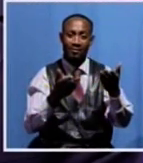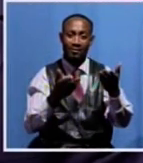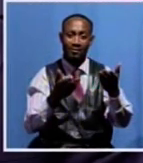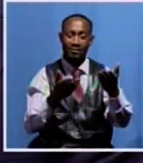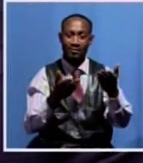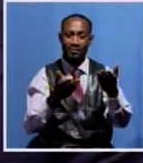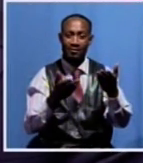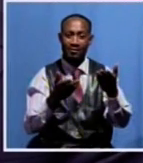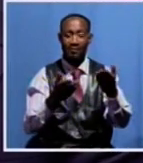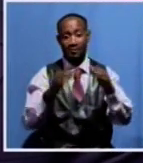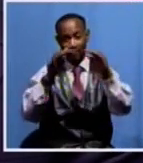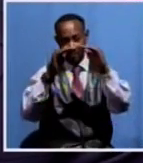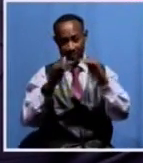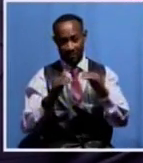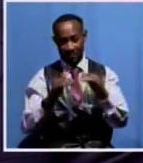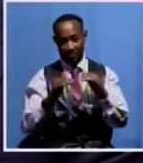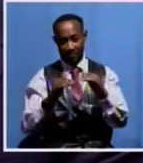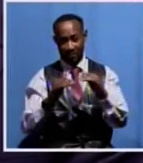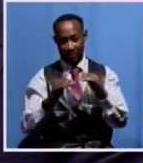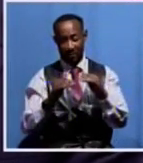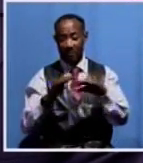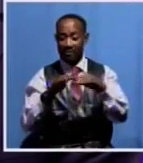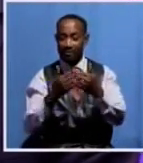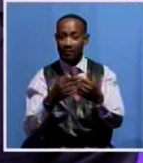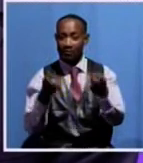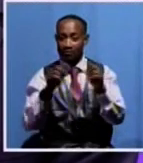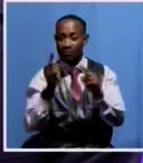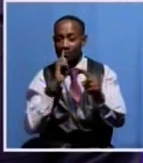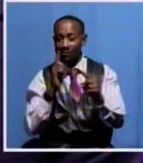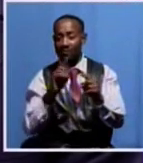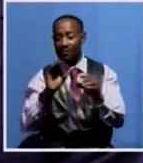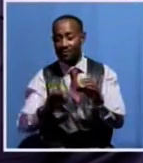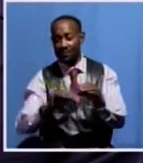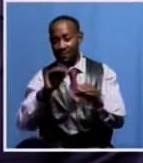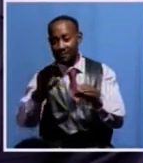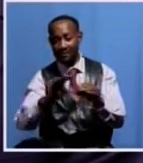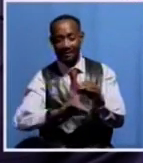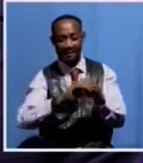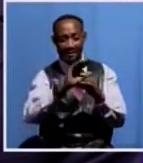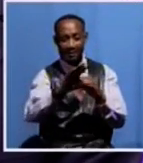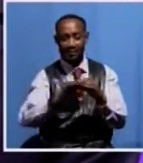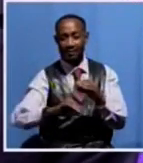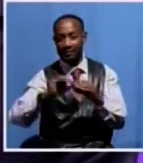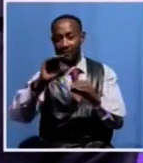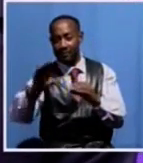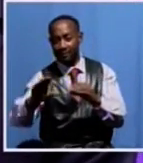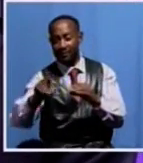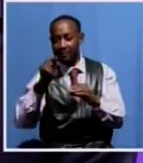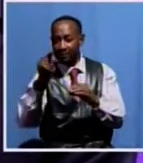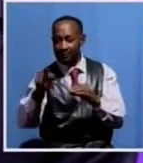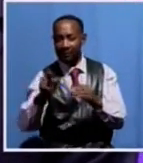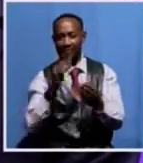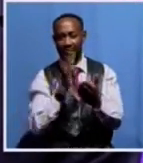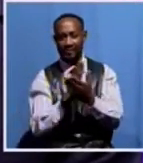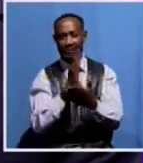reducing the distribution chain. Now, when you say reduce the distribution chain, what you are basically saying is that they will cut employment,